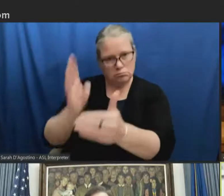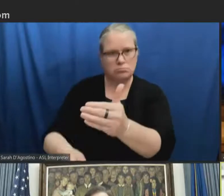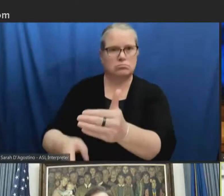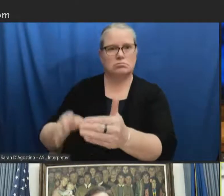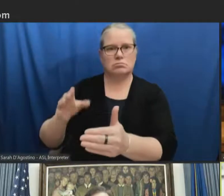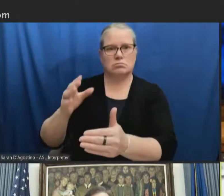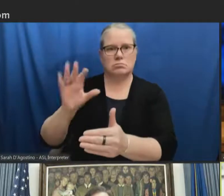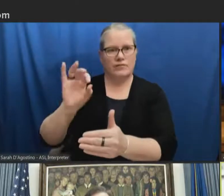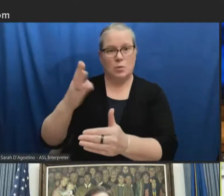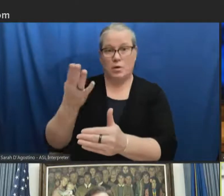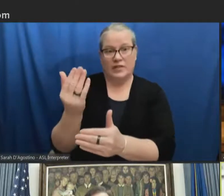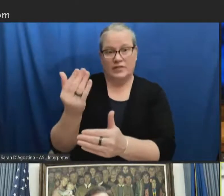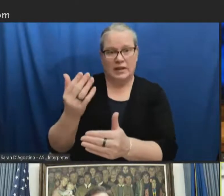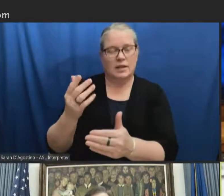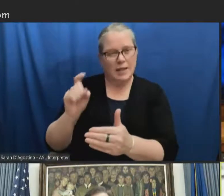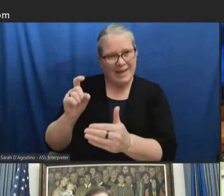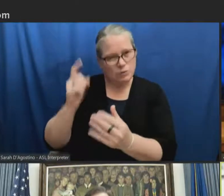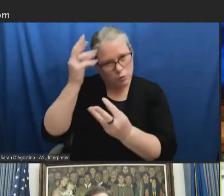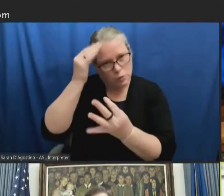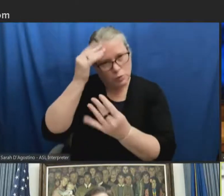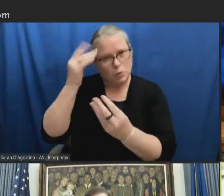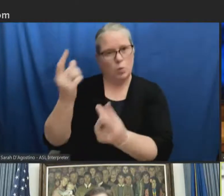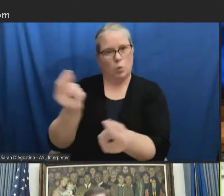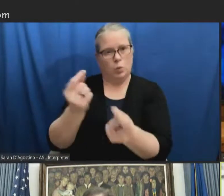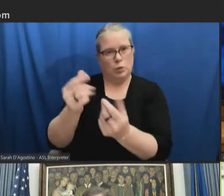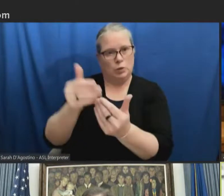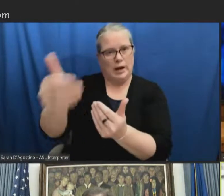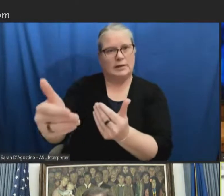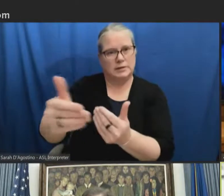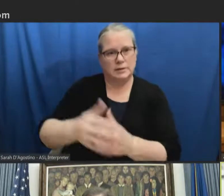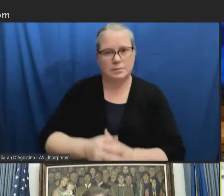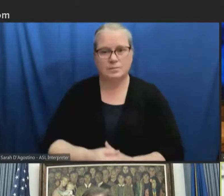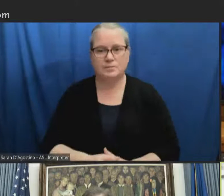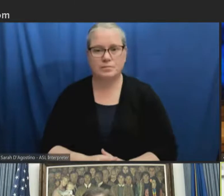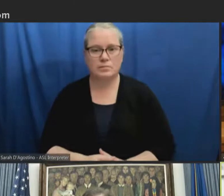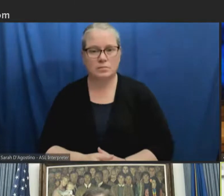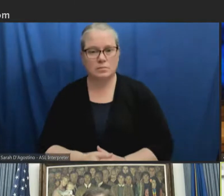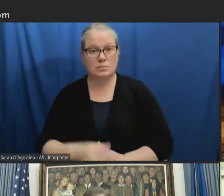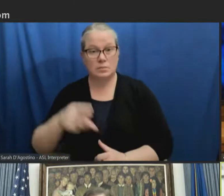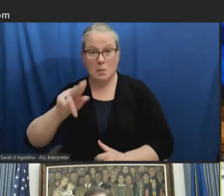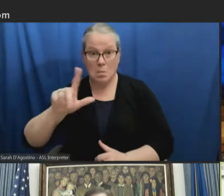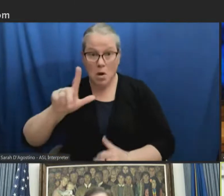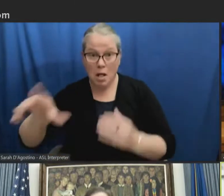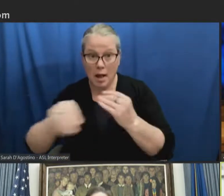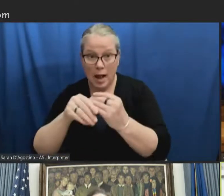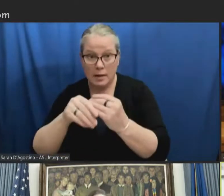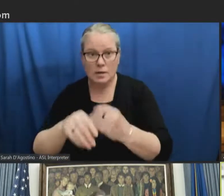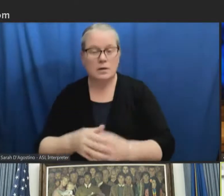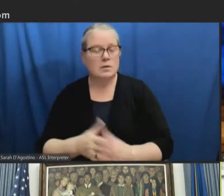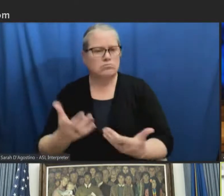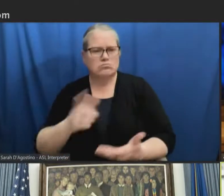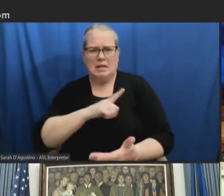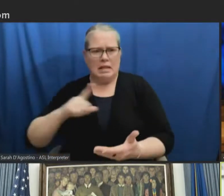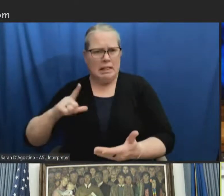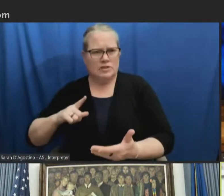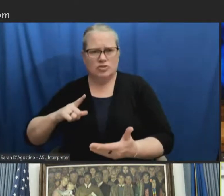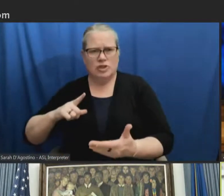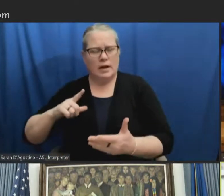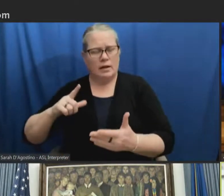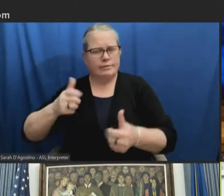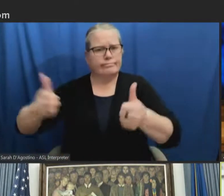the things is the legislative leaders obviously wanting to talk to their various caucuses and report